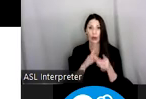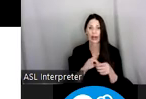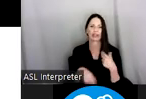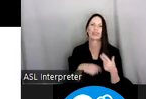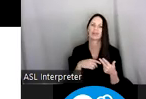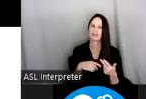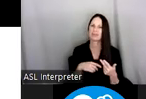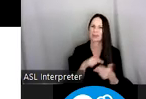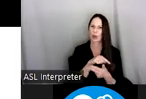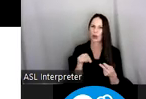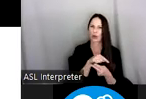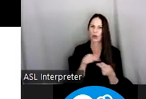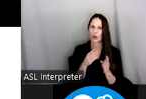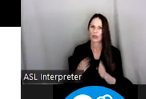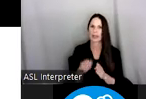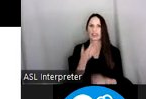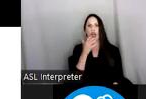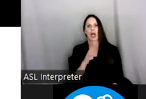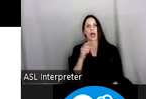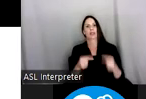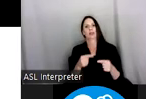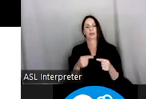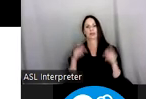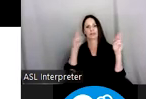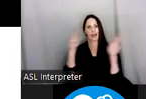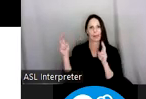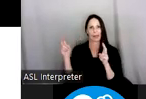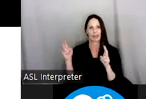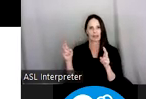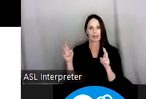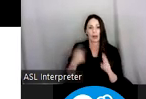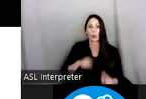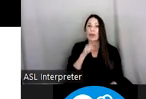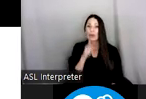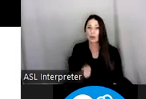Those things, which I know are hot topics that we really want your